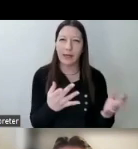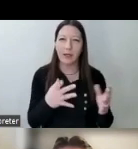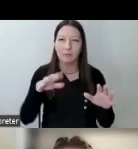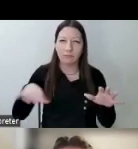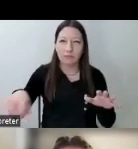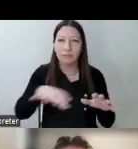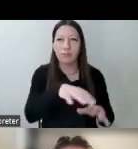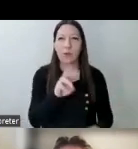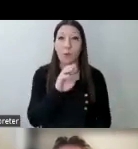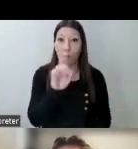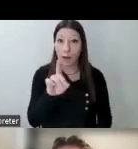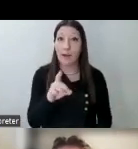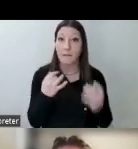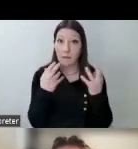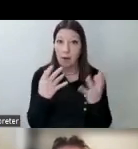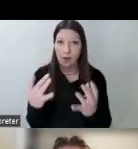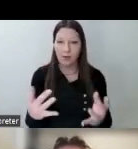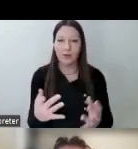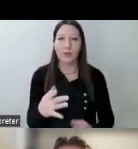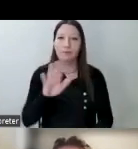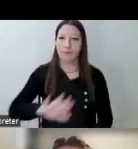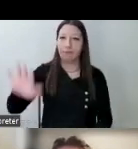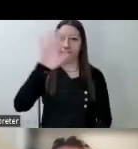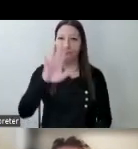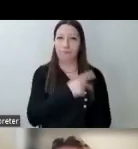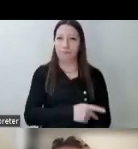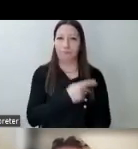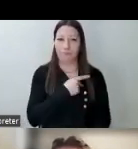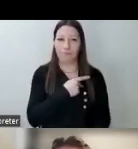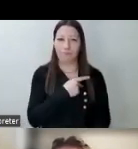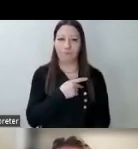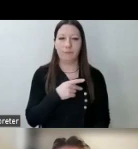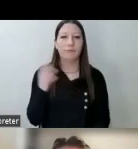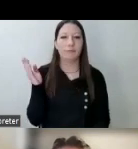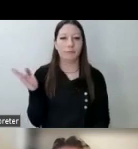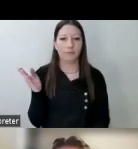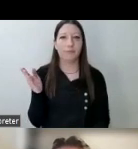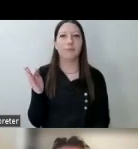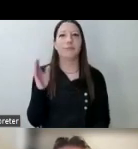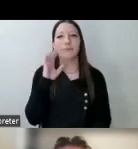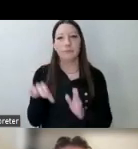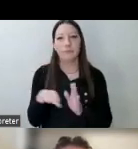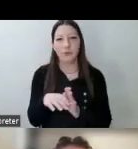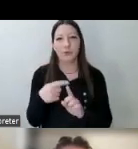I'm studying, which is the portion of the Whiteshell Provincial Park taken up by and surrounding Falcon and Westtalk